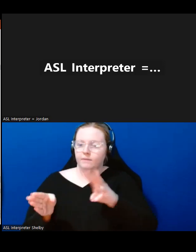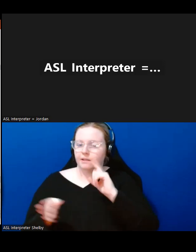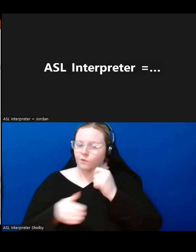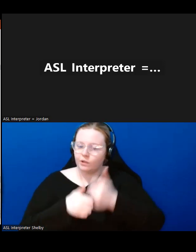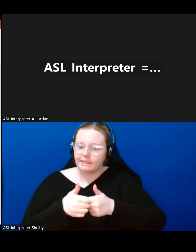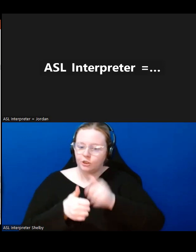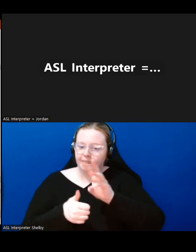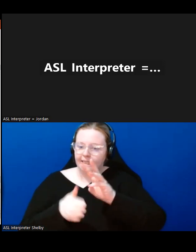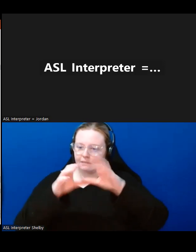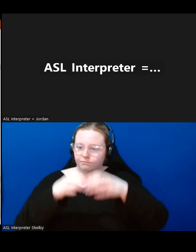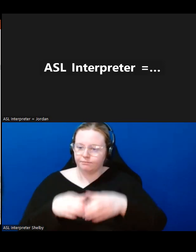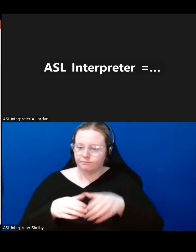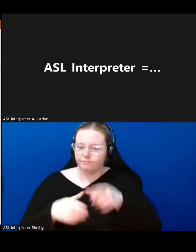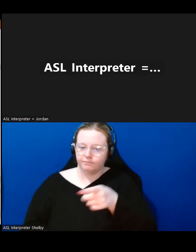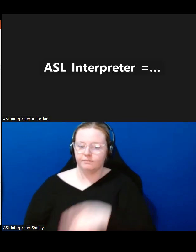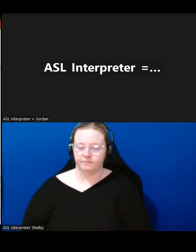listed there too.